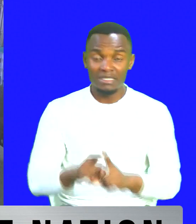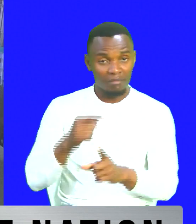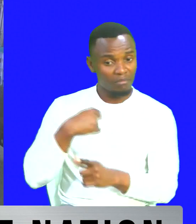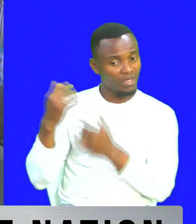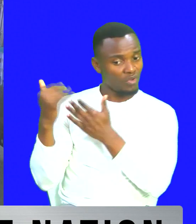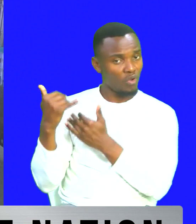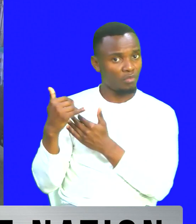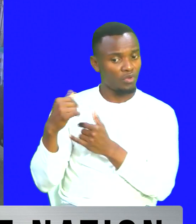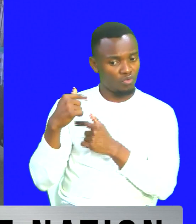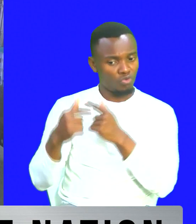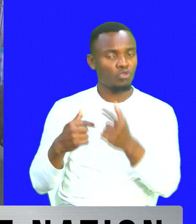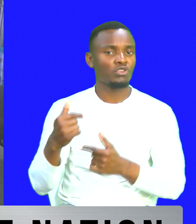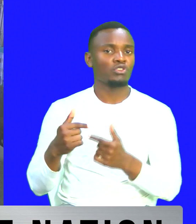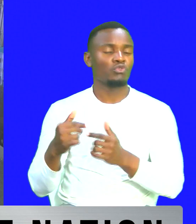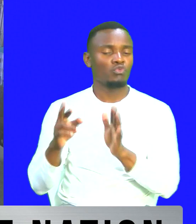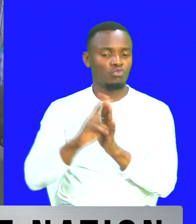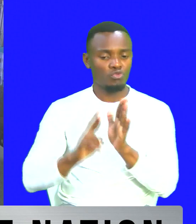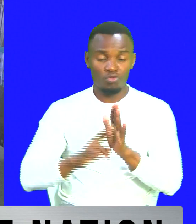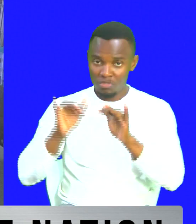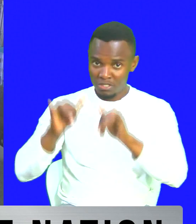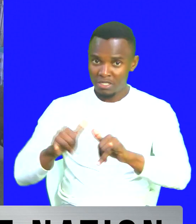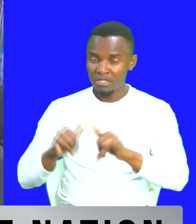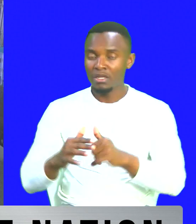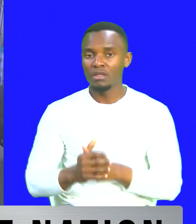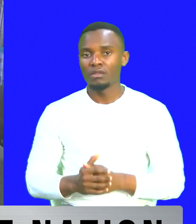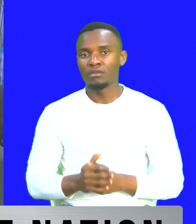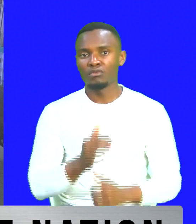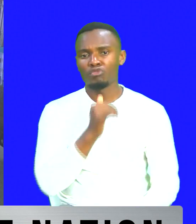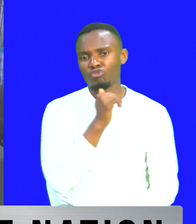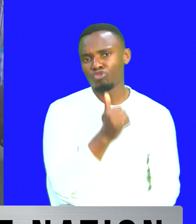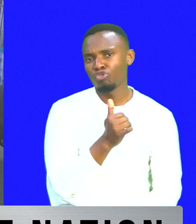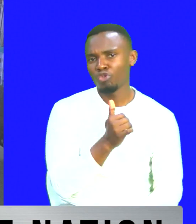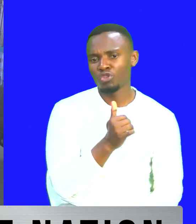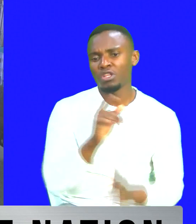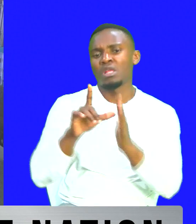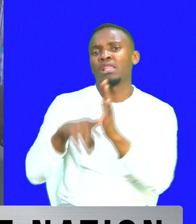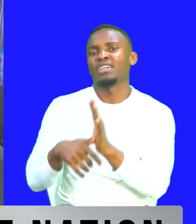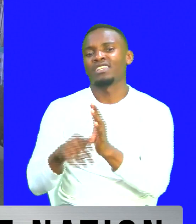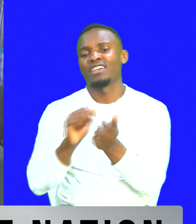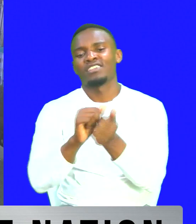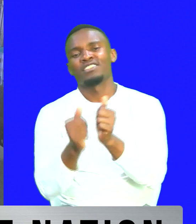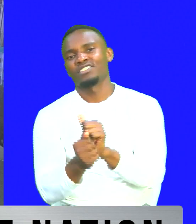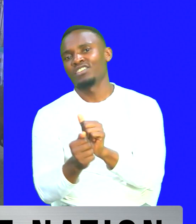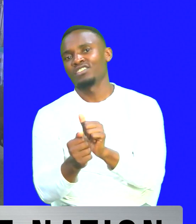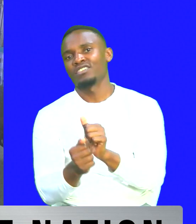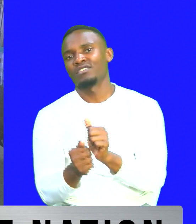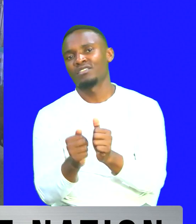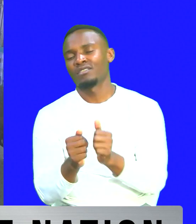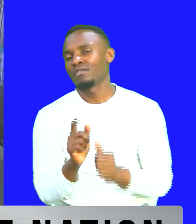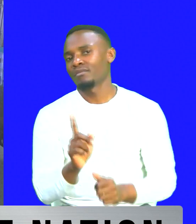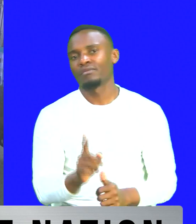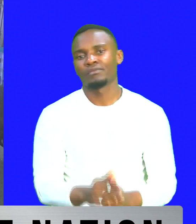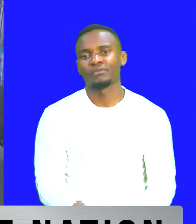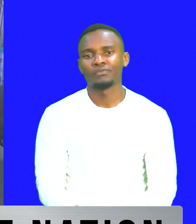continues. It's not like ati itafika mahali then kamba ilegezwe. That's okay.